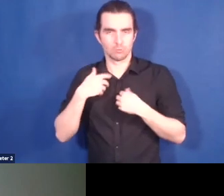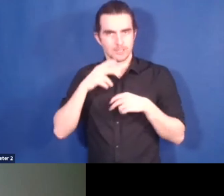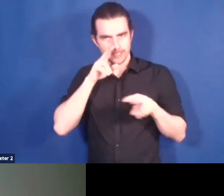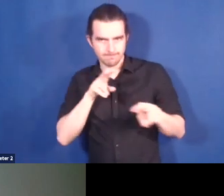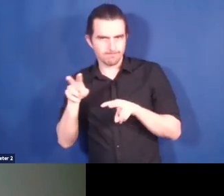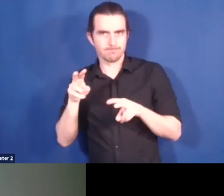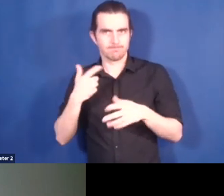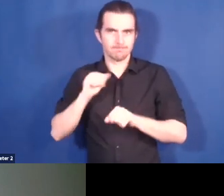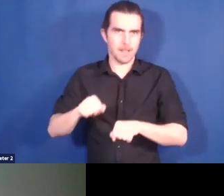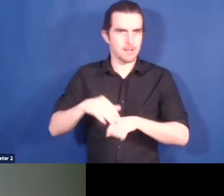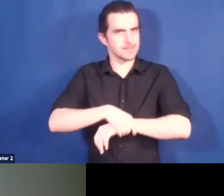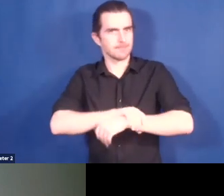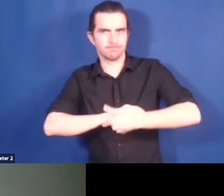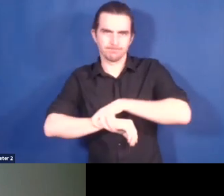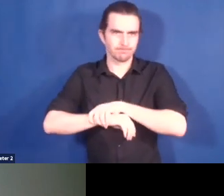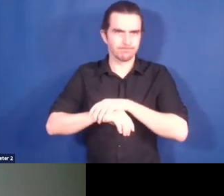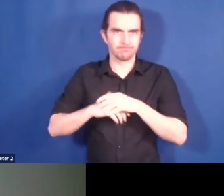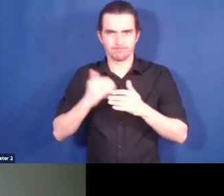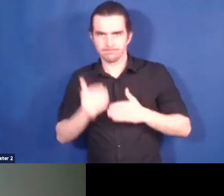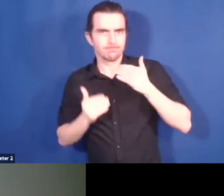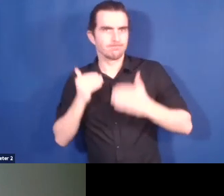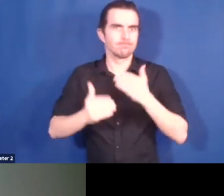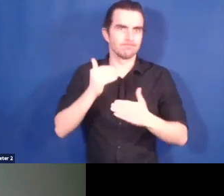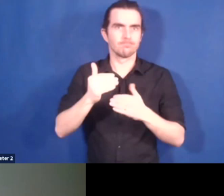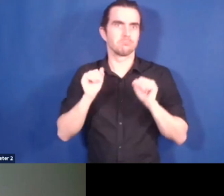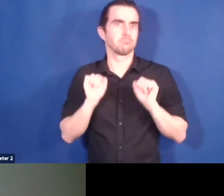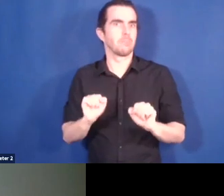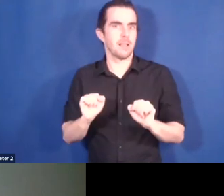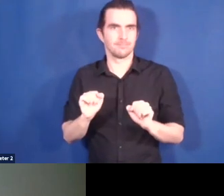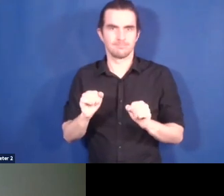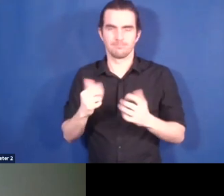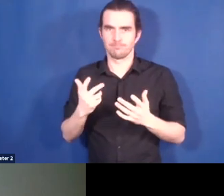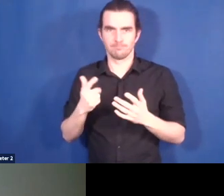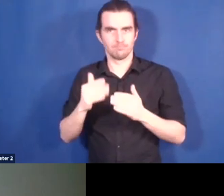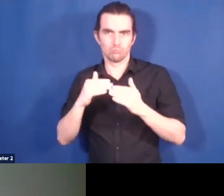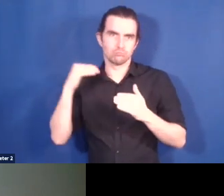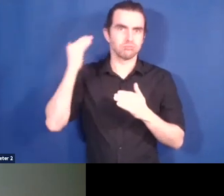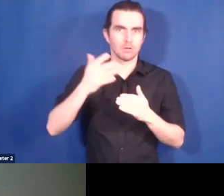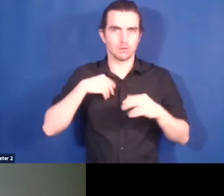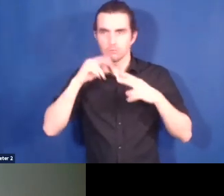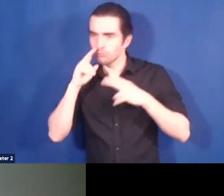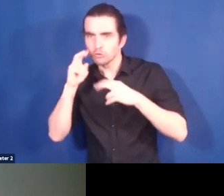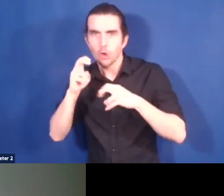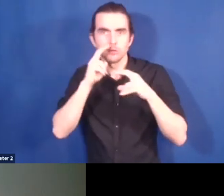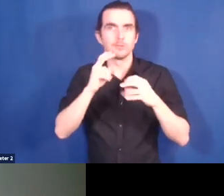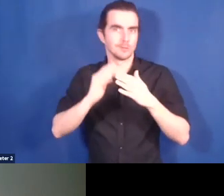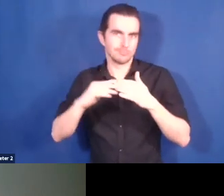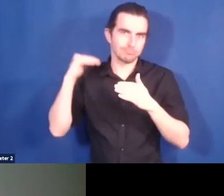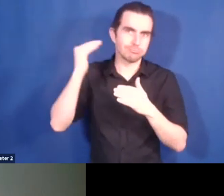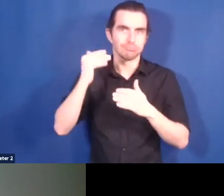this breadth of research we've been hearing about since the 18th of this